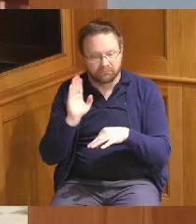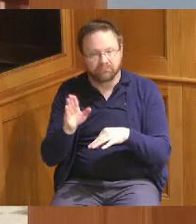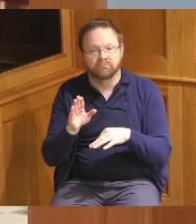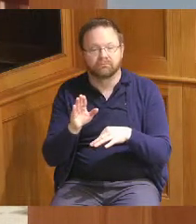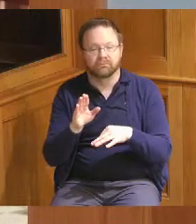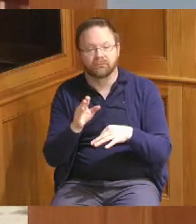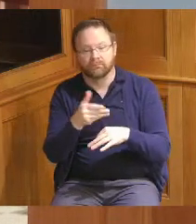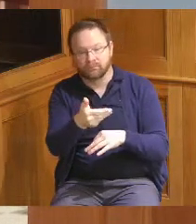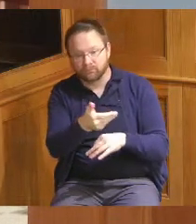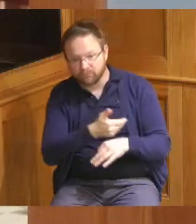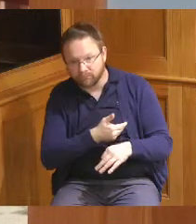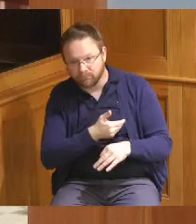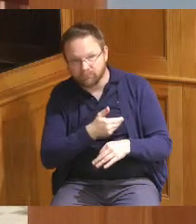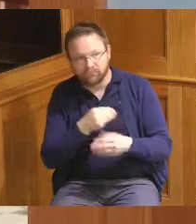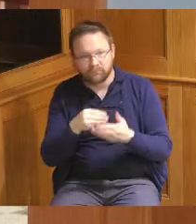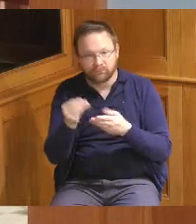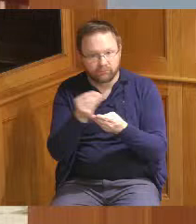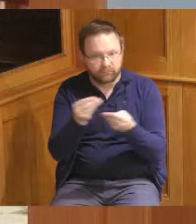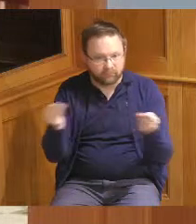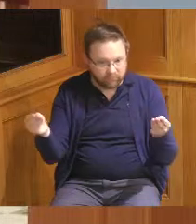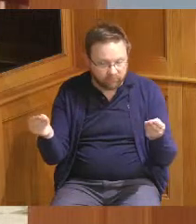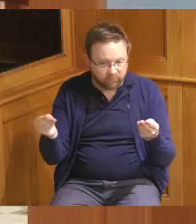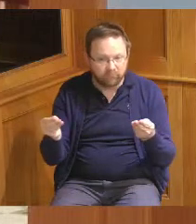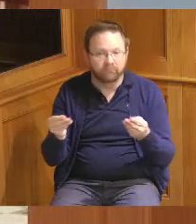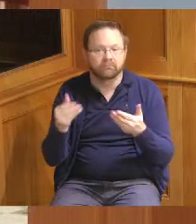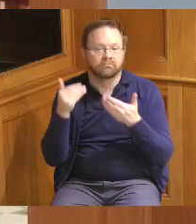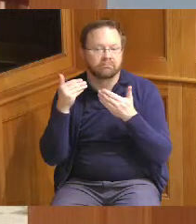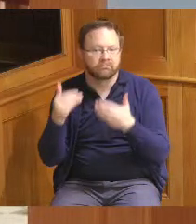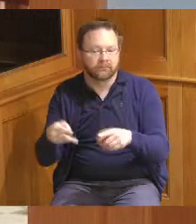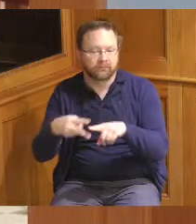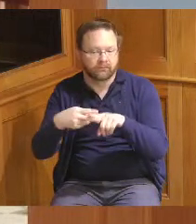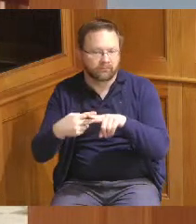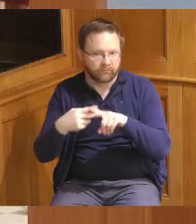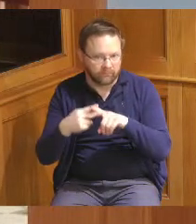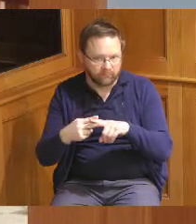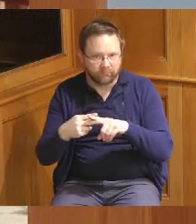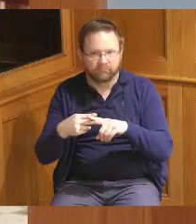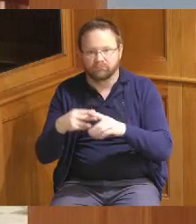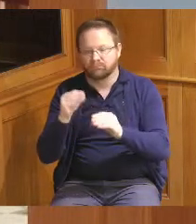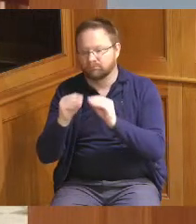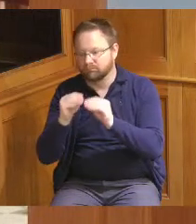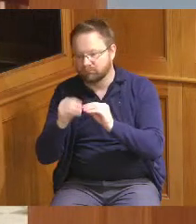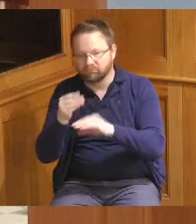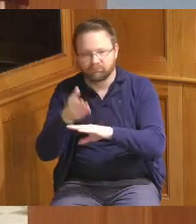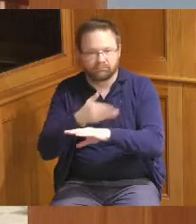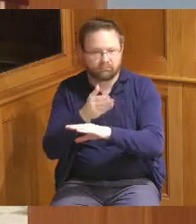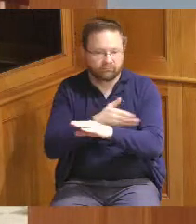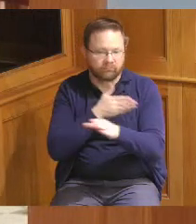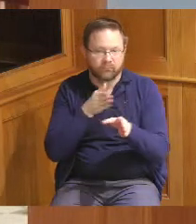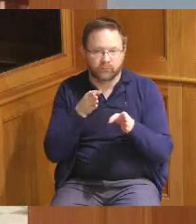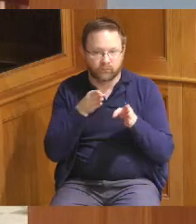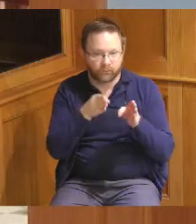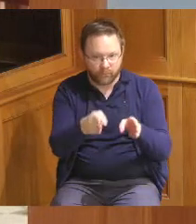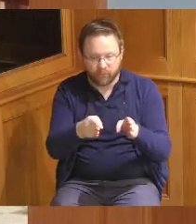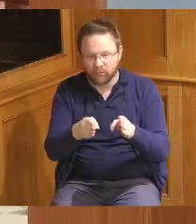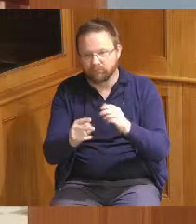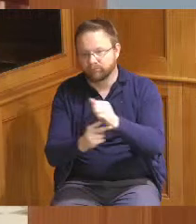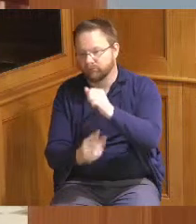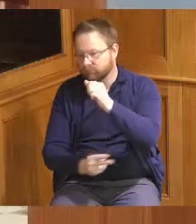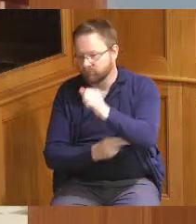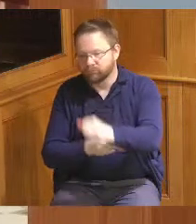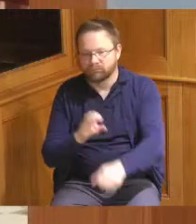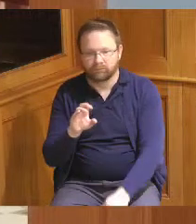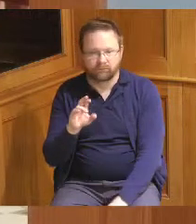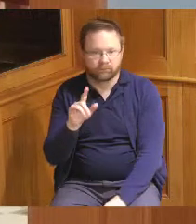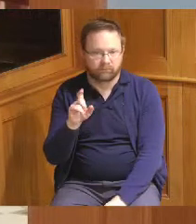materials, and proceed by force account in maintenance, repair, construction, and reconstruction of roads, bridges, and culverts in